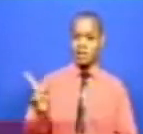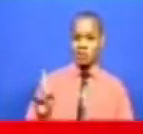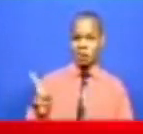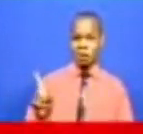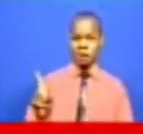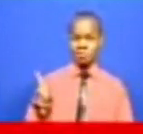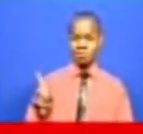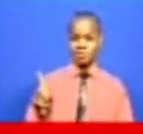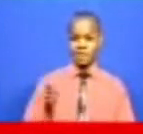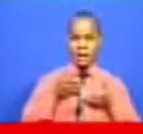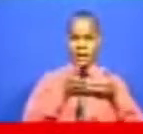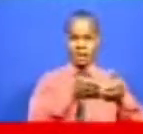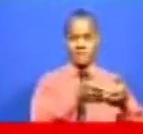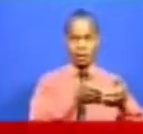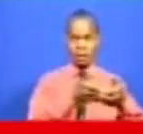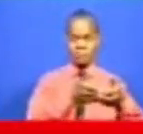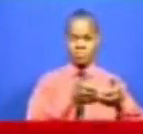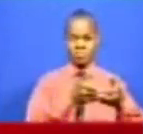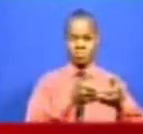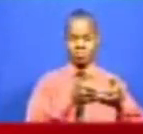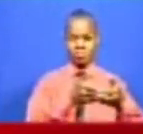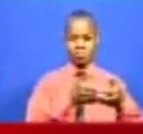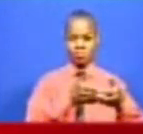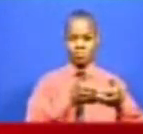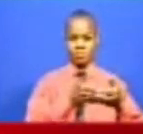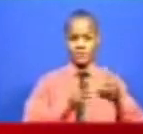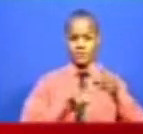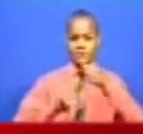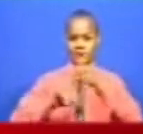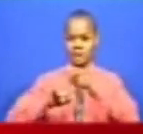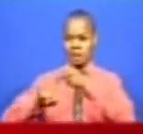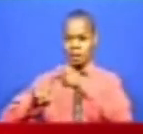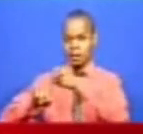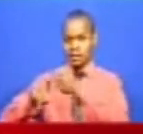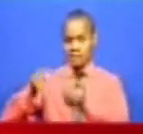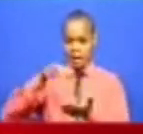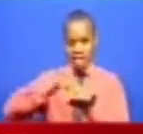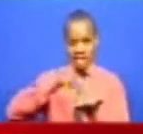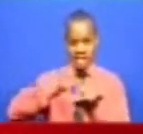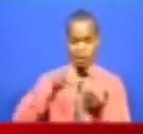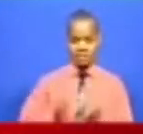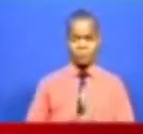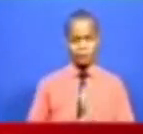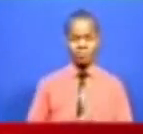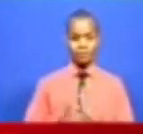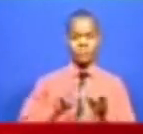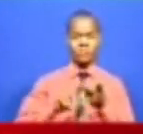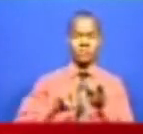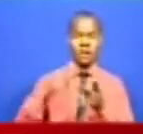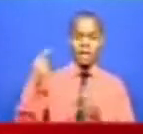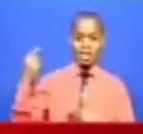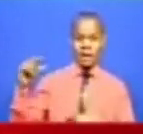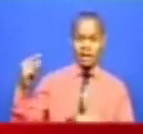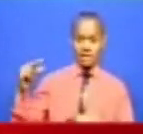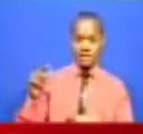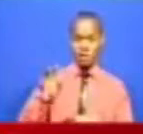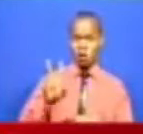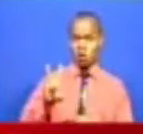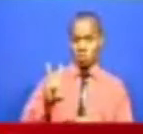as usual, leads the pack with 66 cases. Garissa with